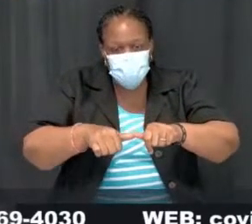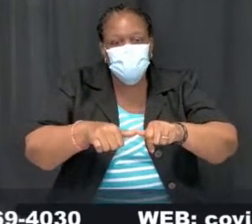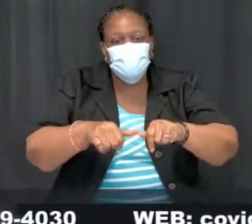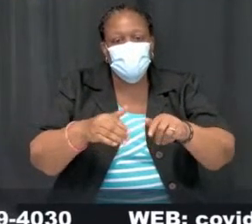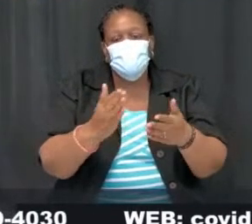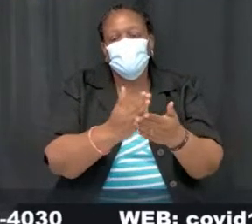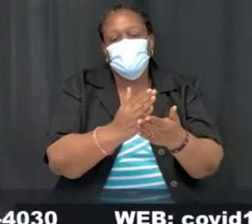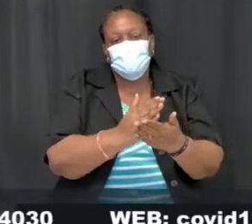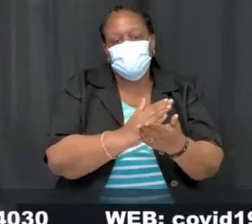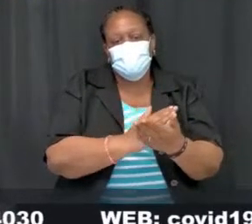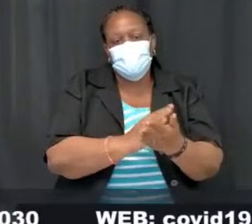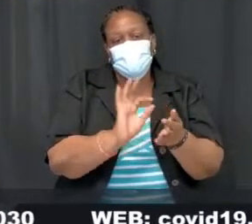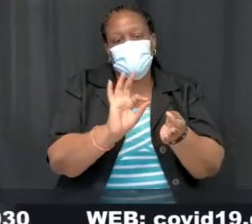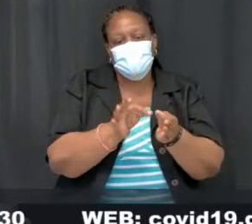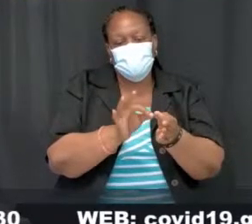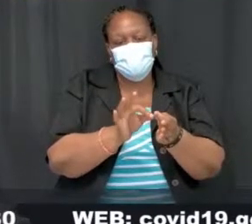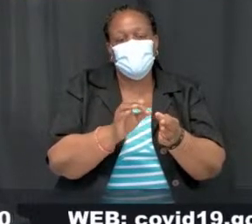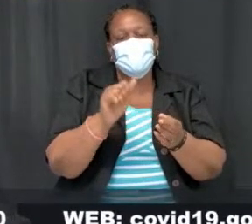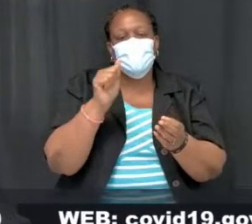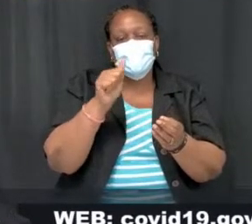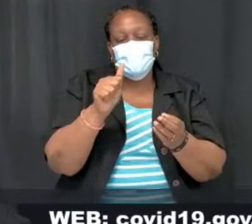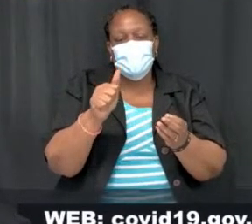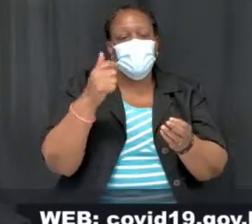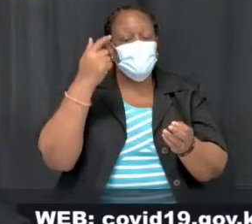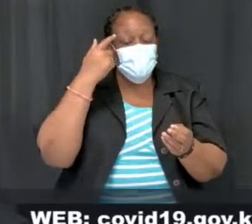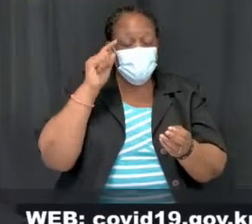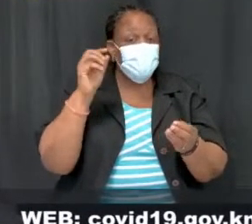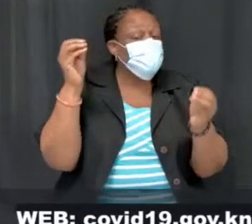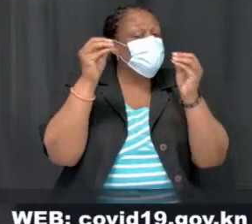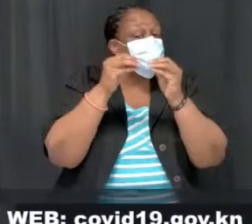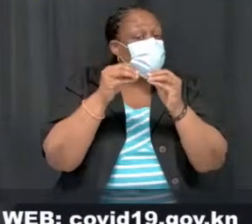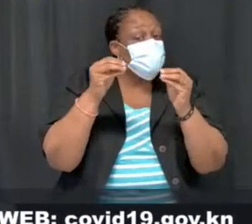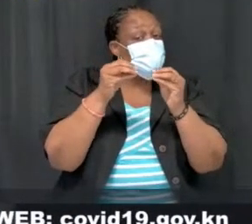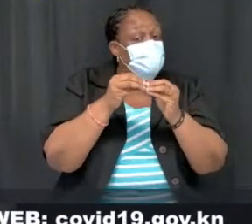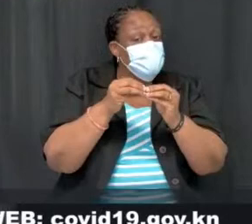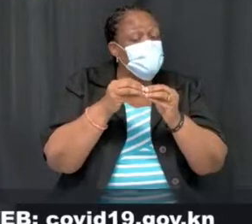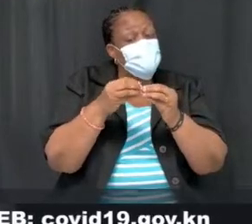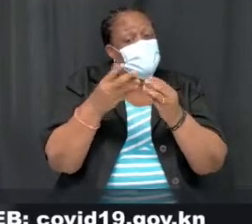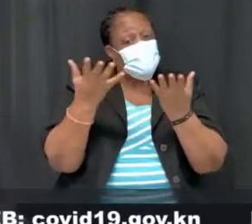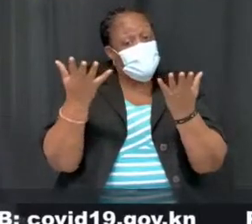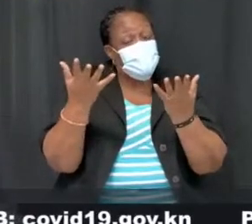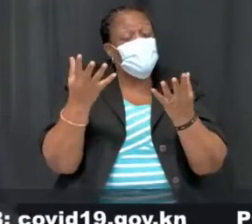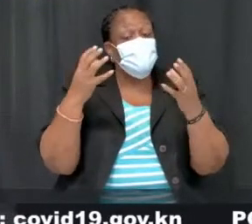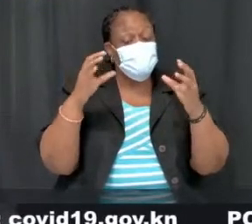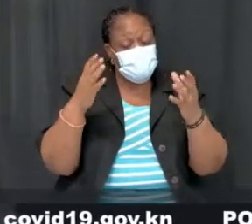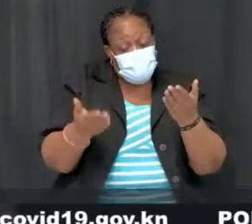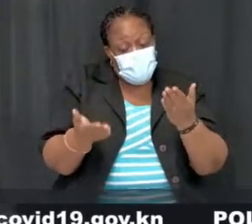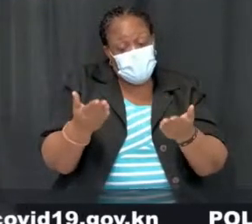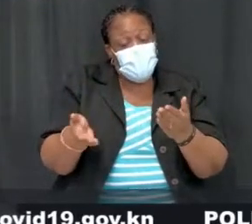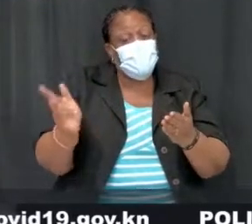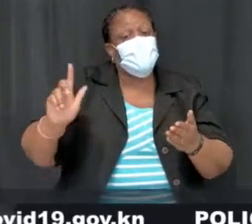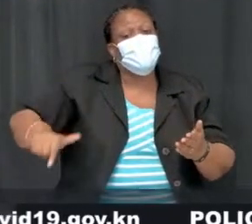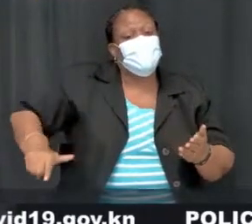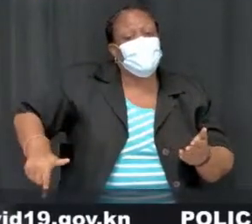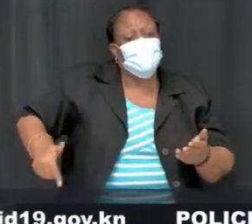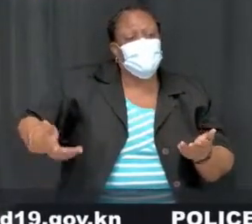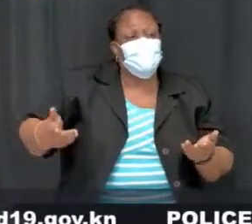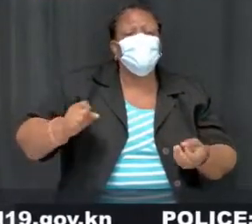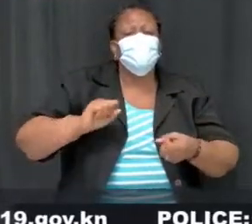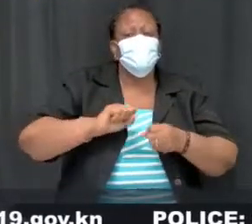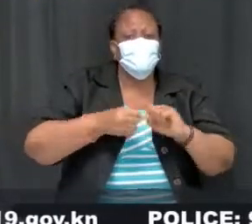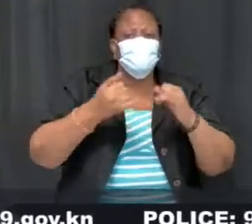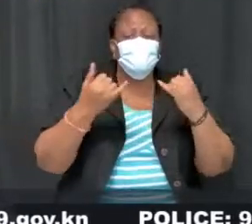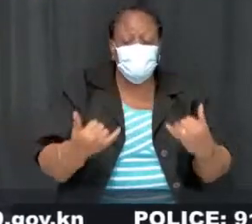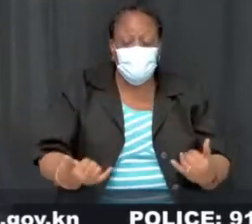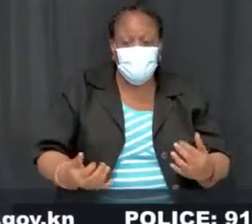the peak of the hurricane season, and that means you will see more activity in the Atlantic Hurricane Basin. So use this opportunity